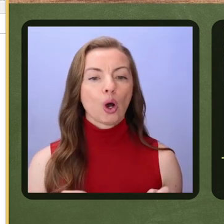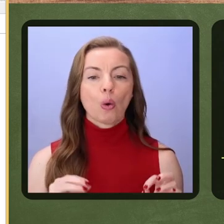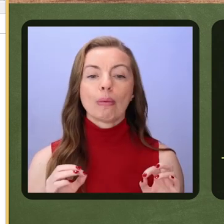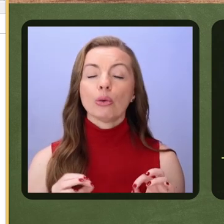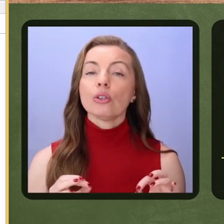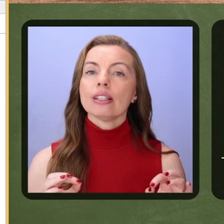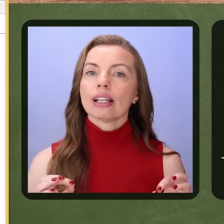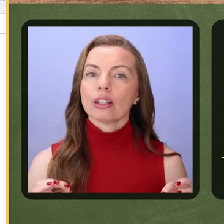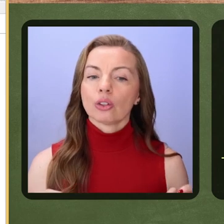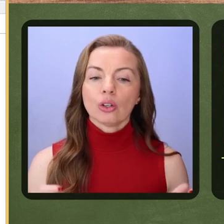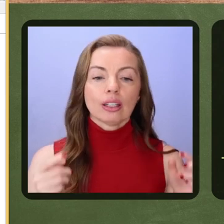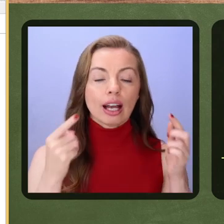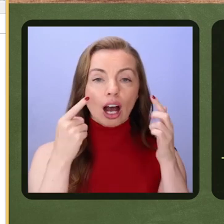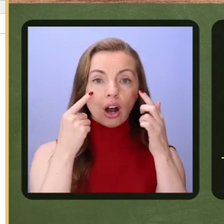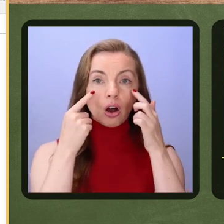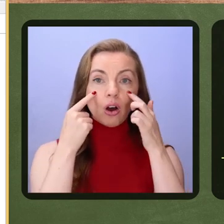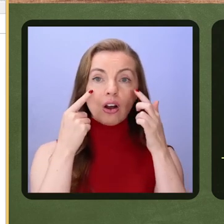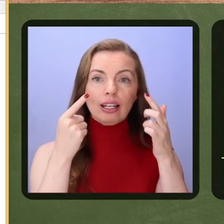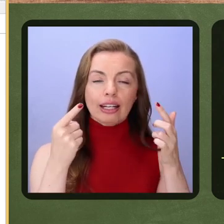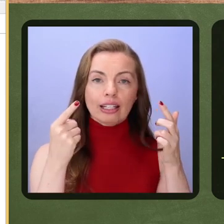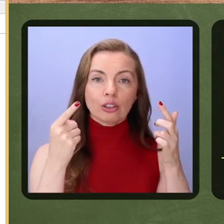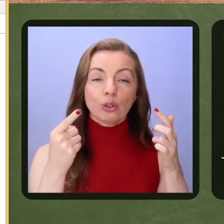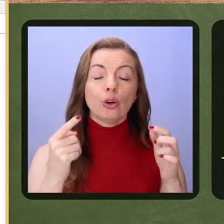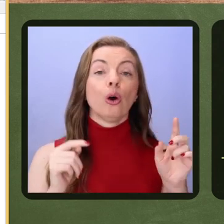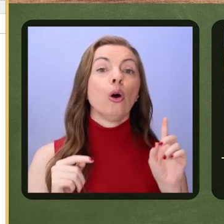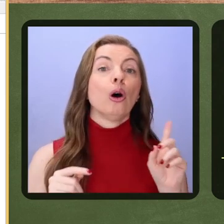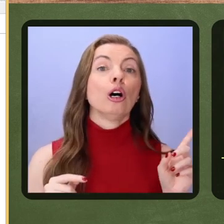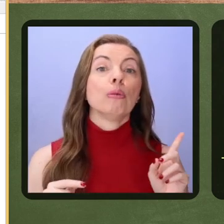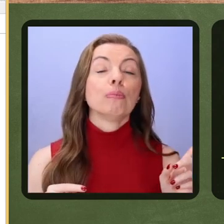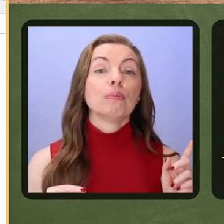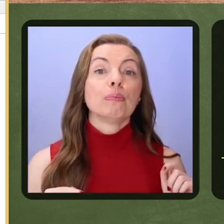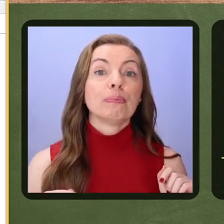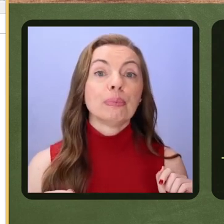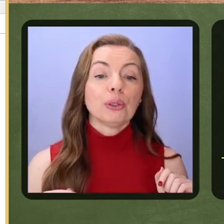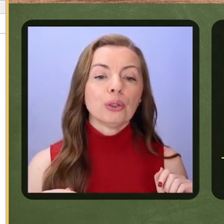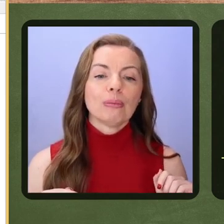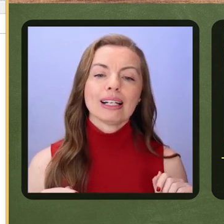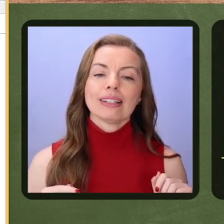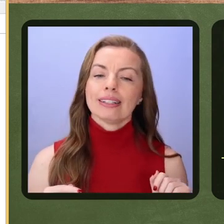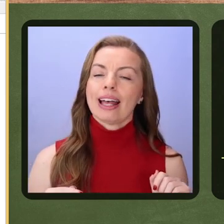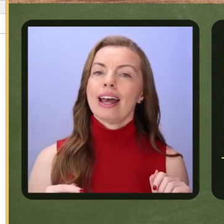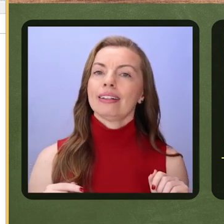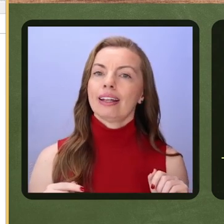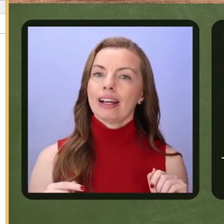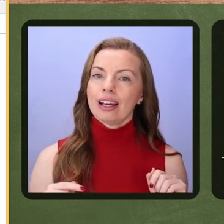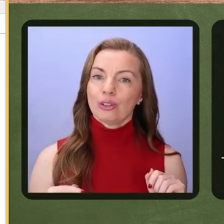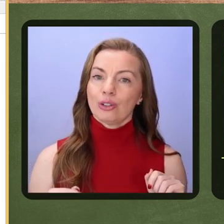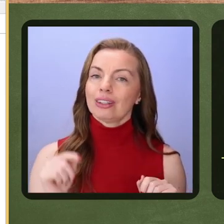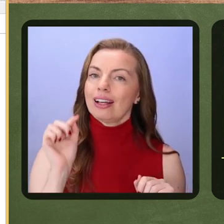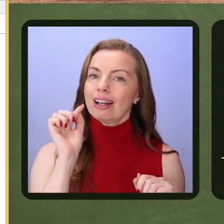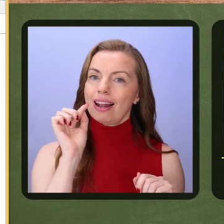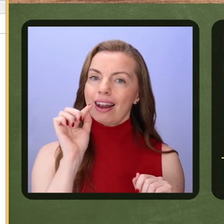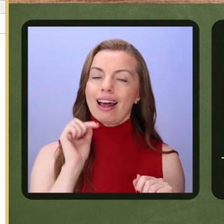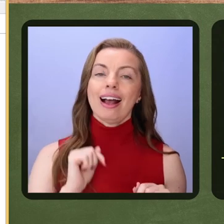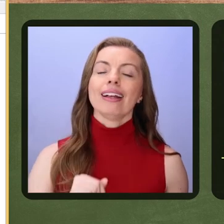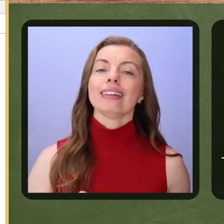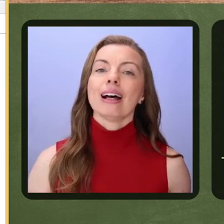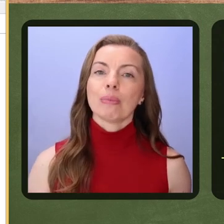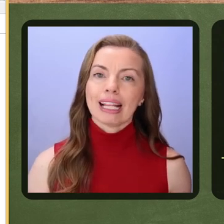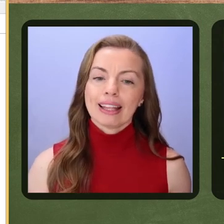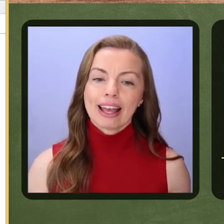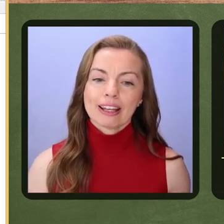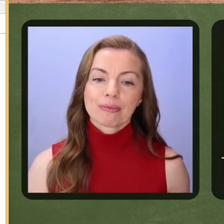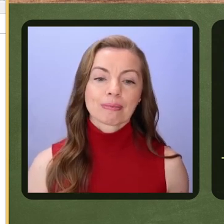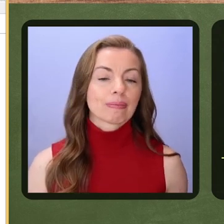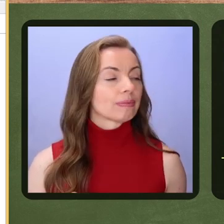Bernardo ficou a música toda olhando para uma certa garota lá